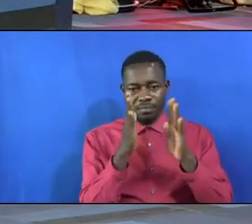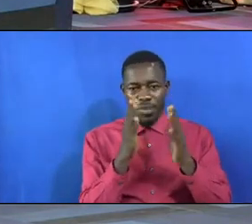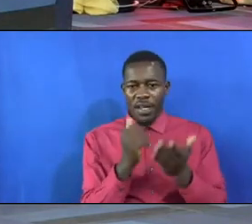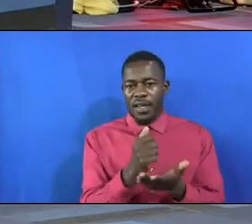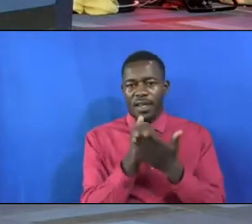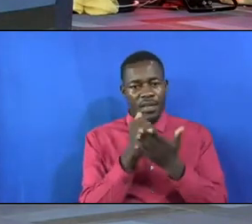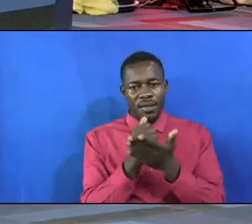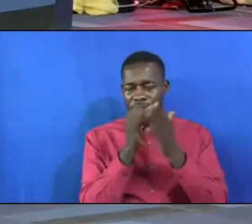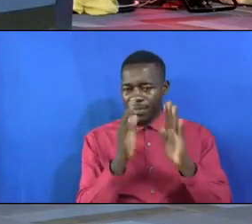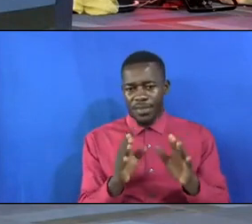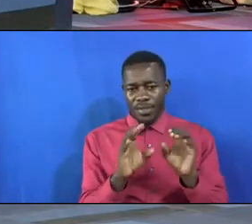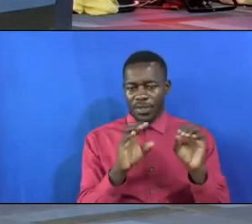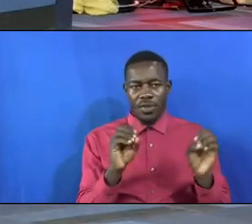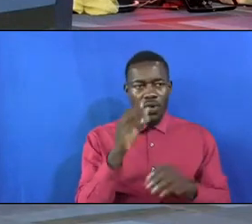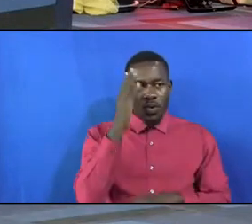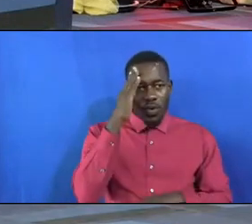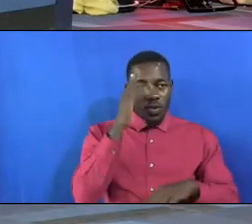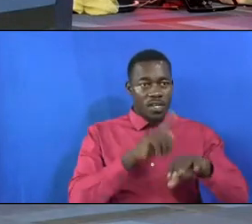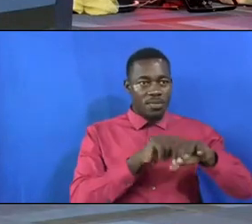born, did we?